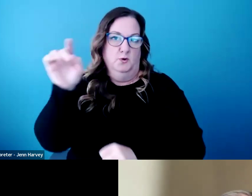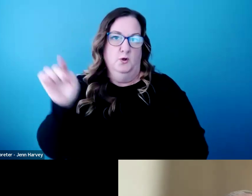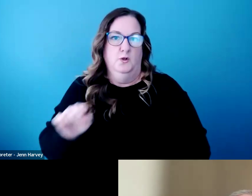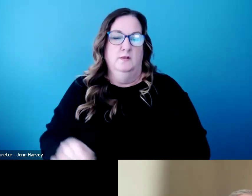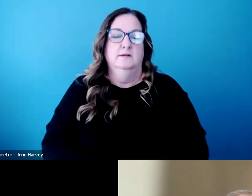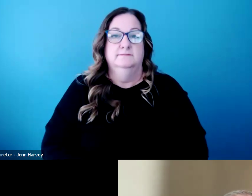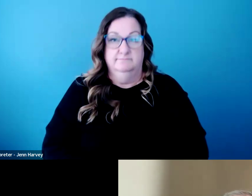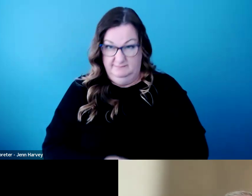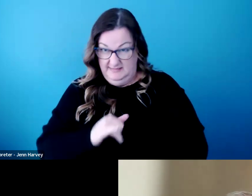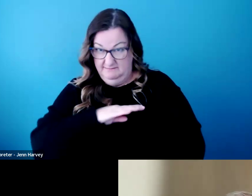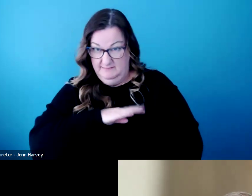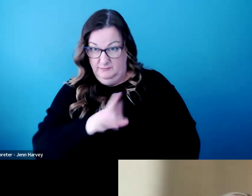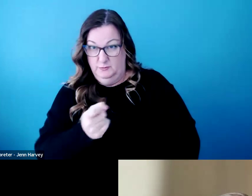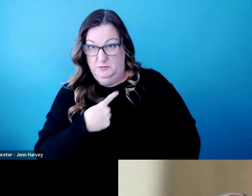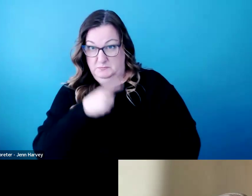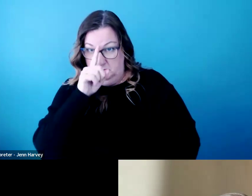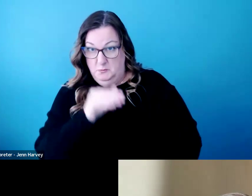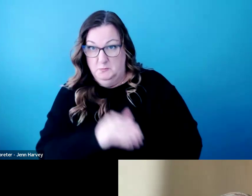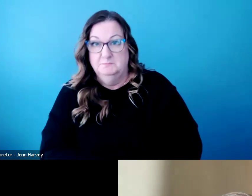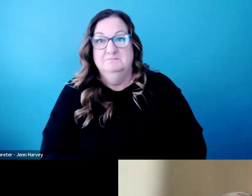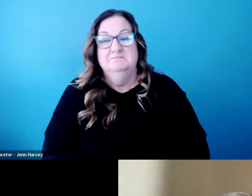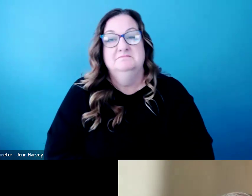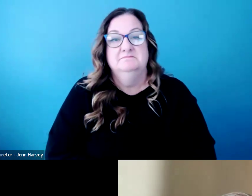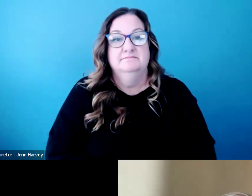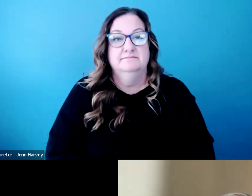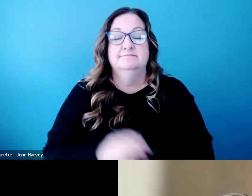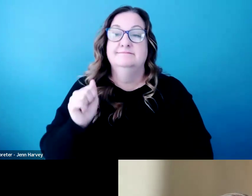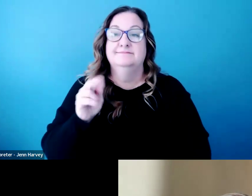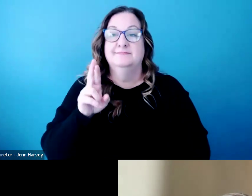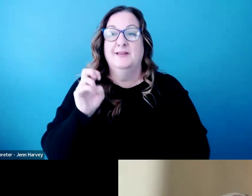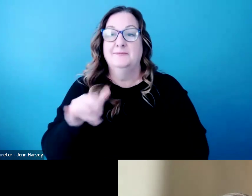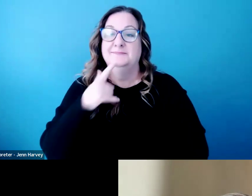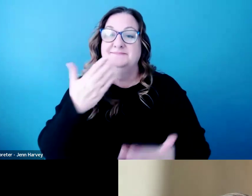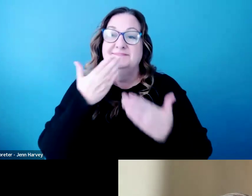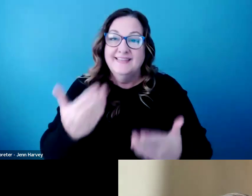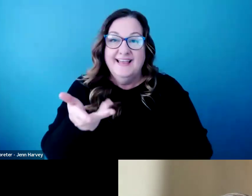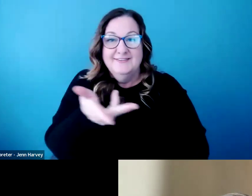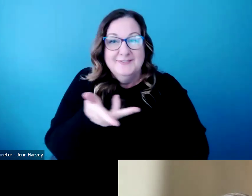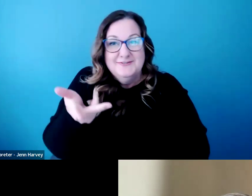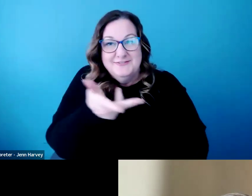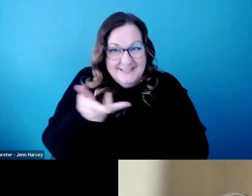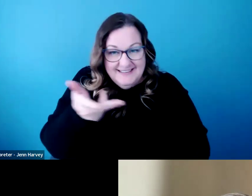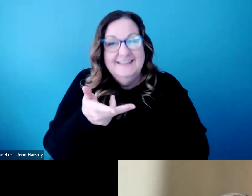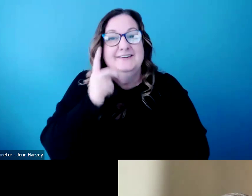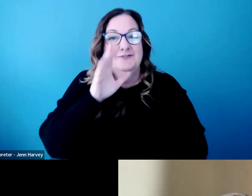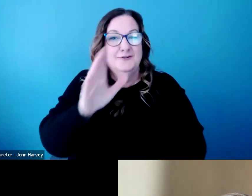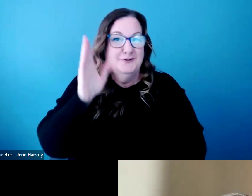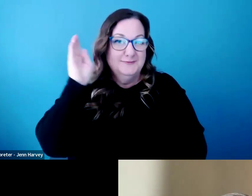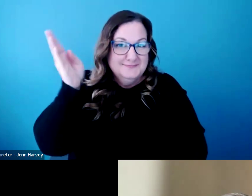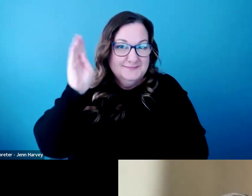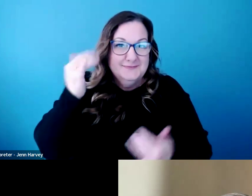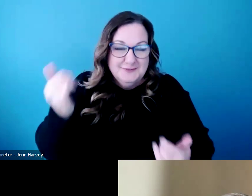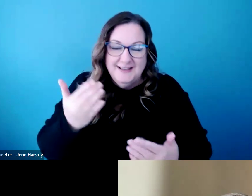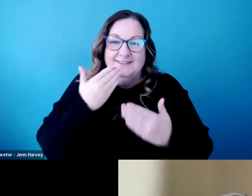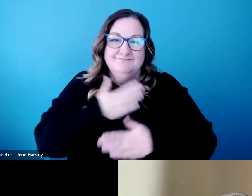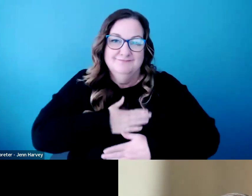thank I you. hope that answers the question. Okay, thank you so much again, Kurt, Nate, Andrew. Appreciate you all so